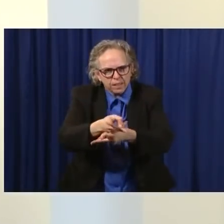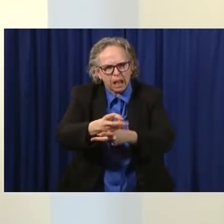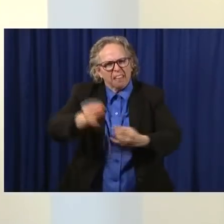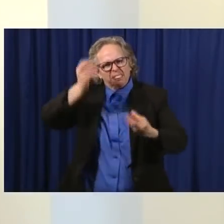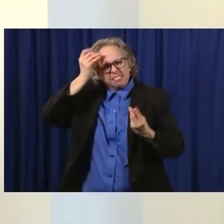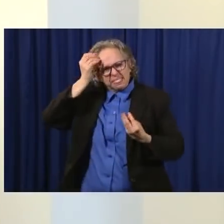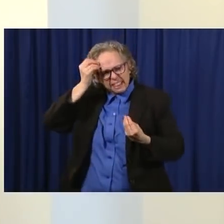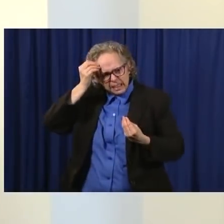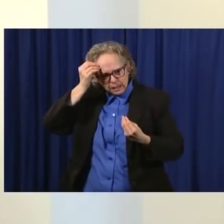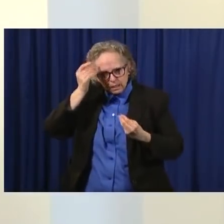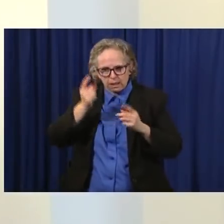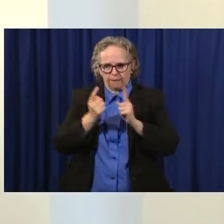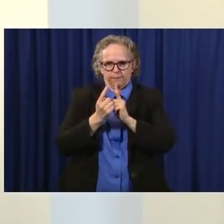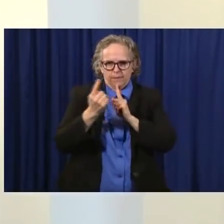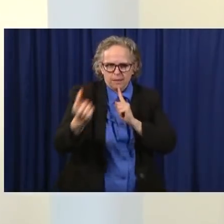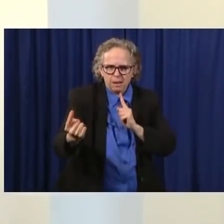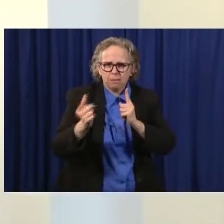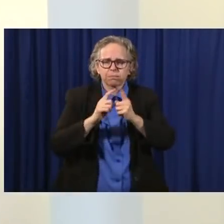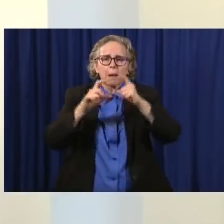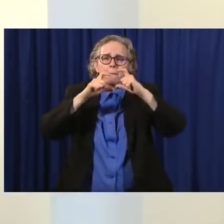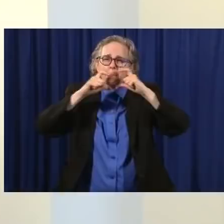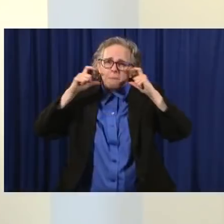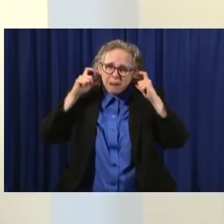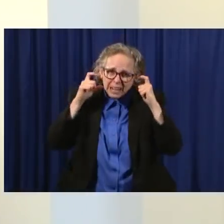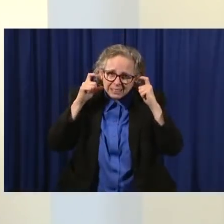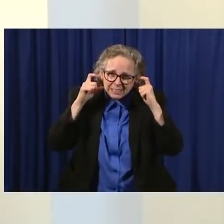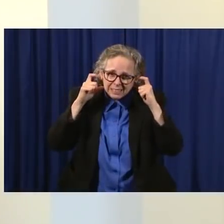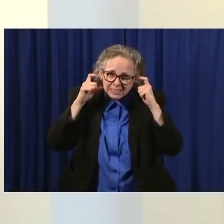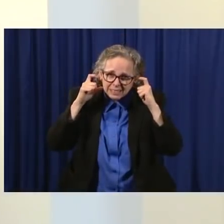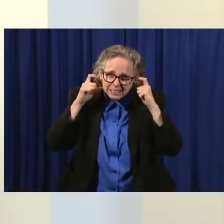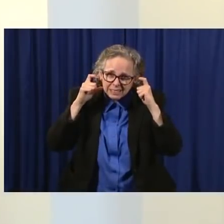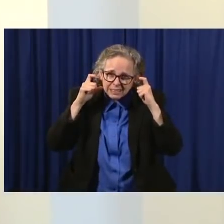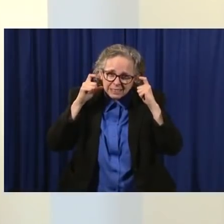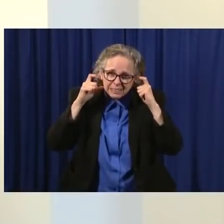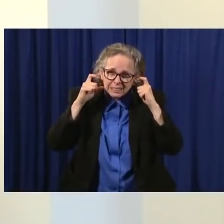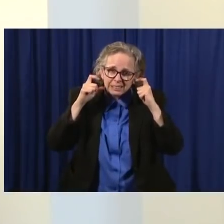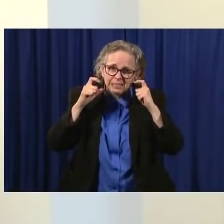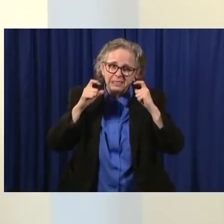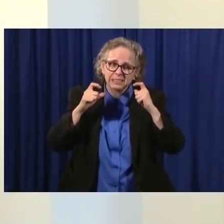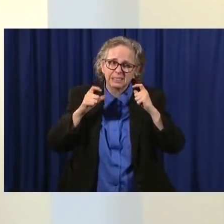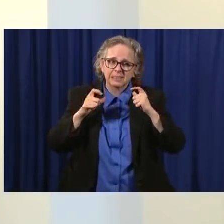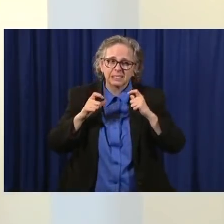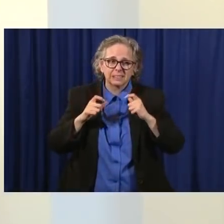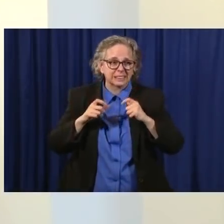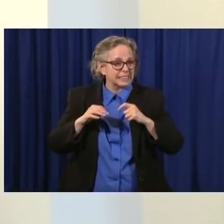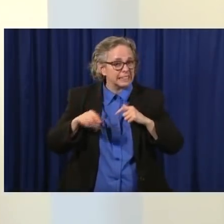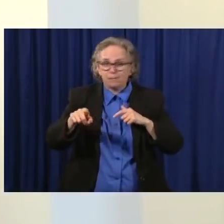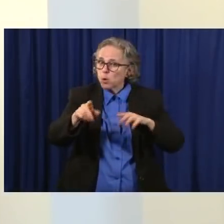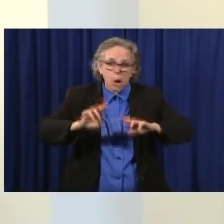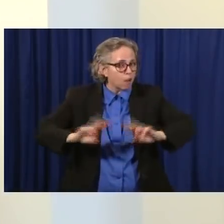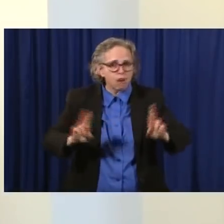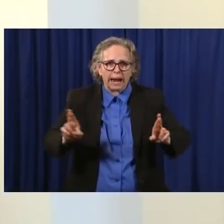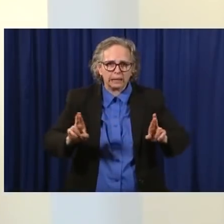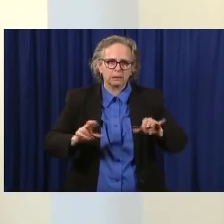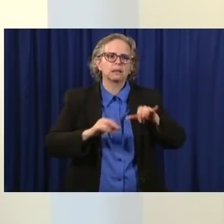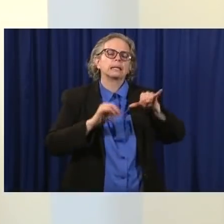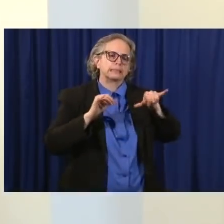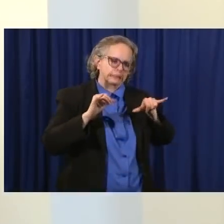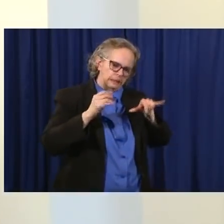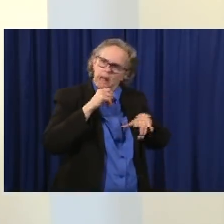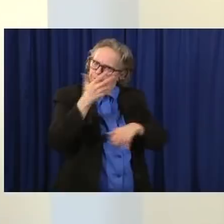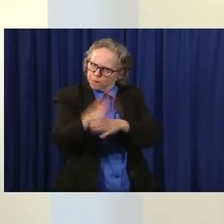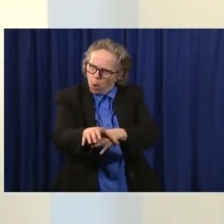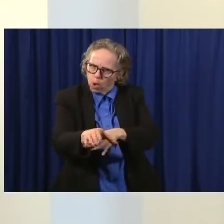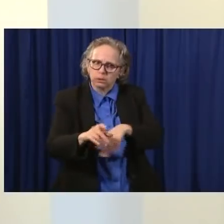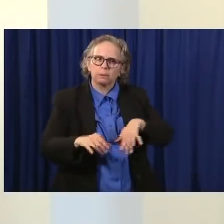with this. And no one has to do anything that they're not ready to do. So I think all of us have